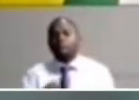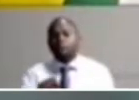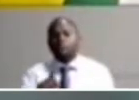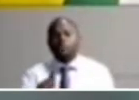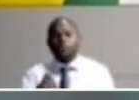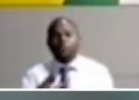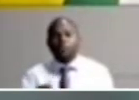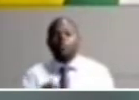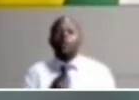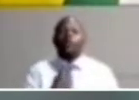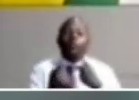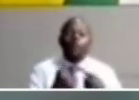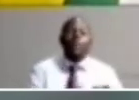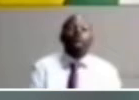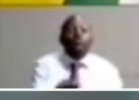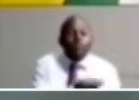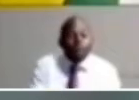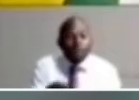talking about shops.